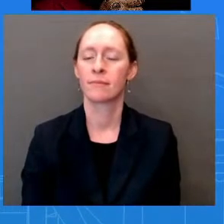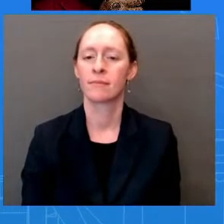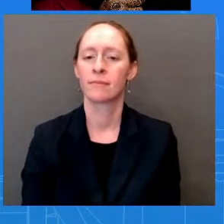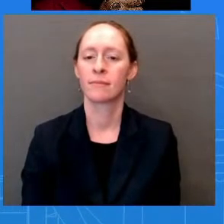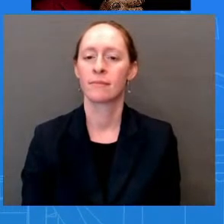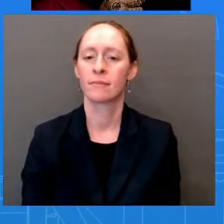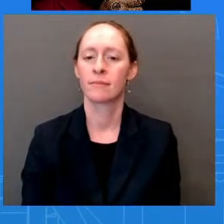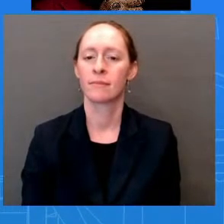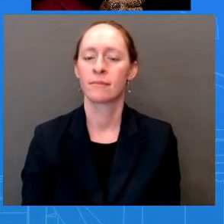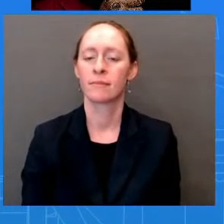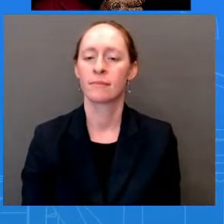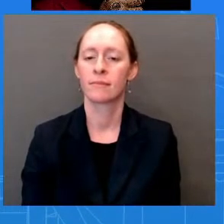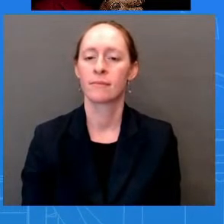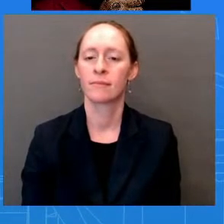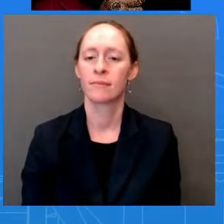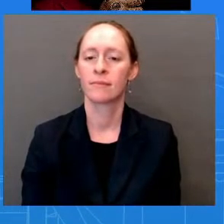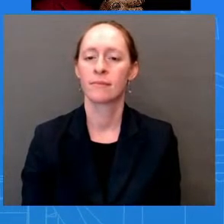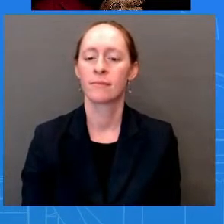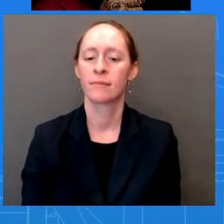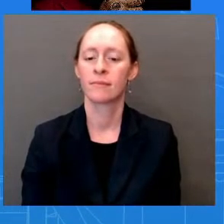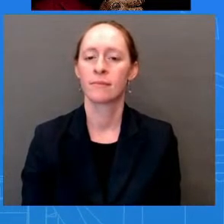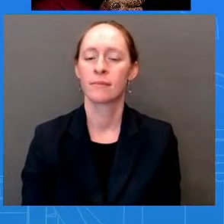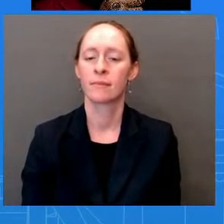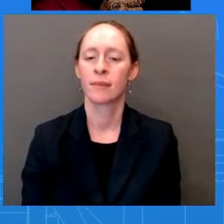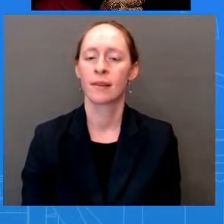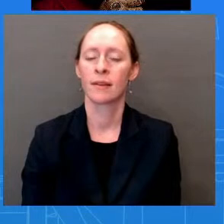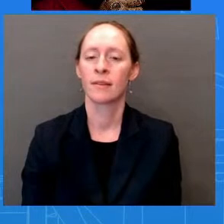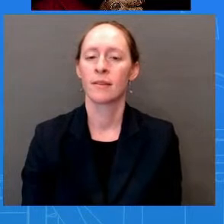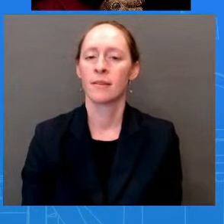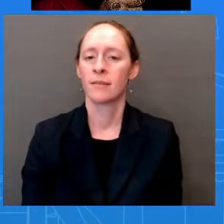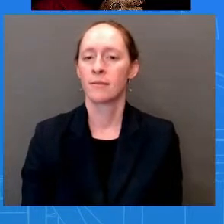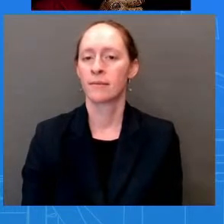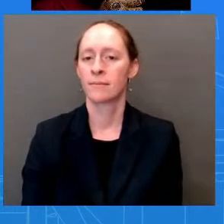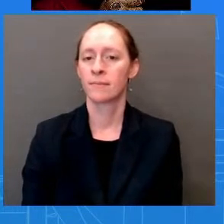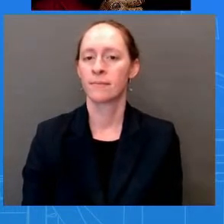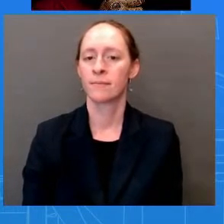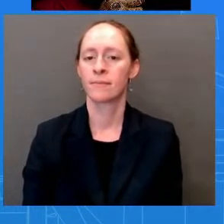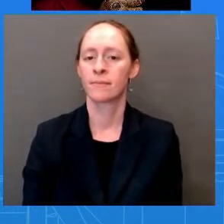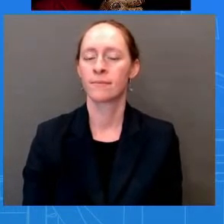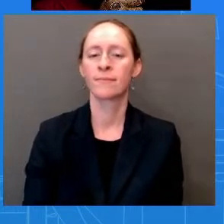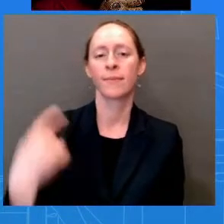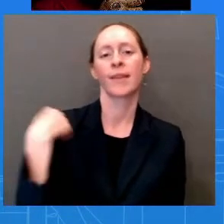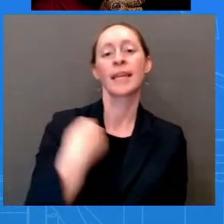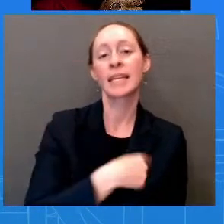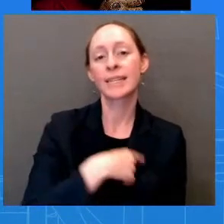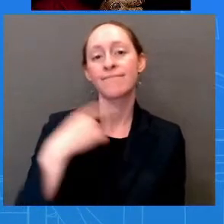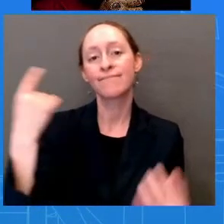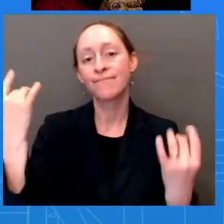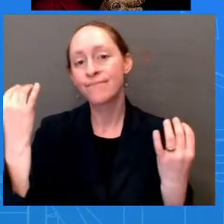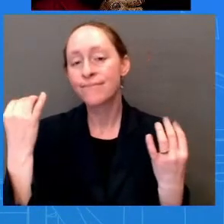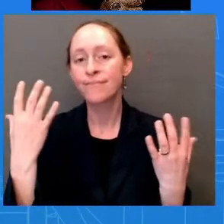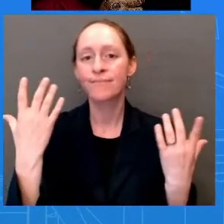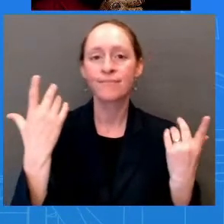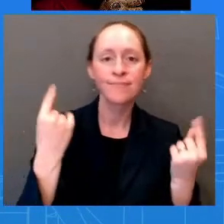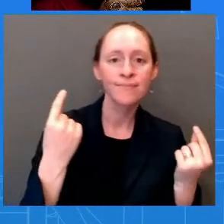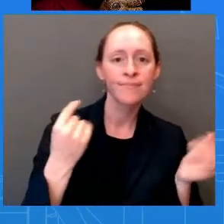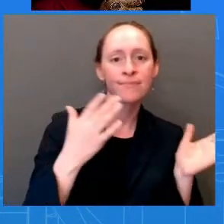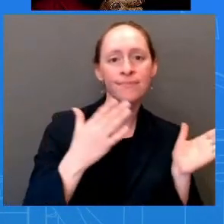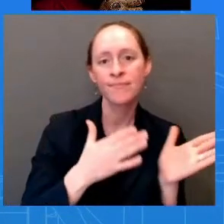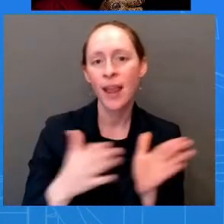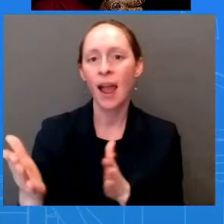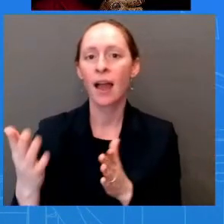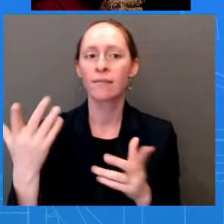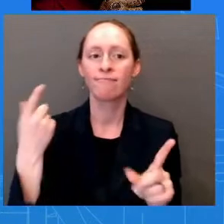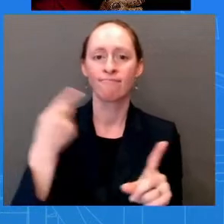preparing for what to do once Title 42 is lifted. So we've been preparing for this. We've been working to accelerate asylum